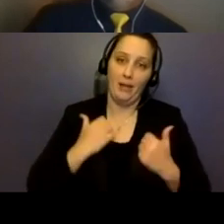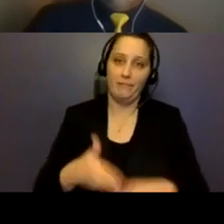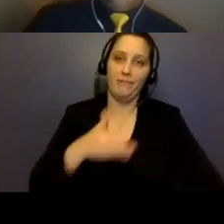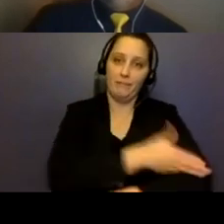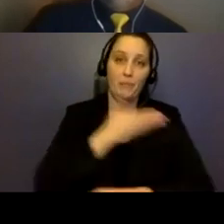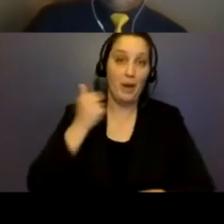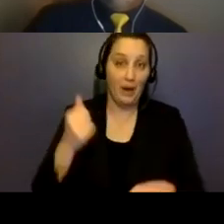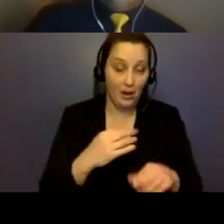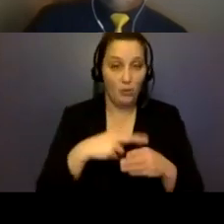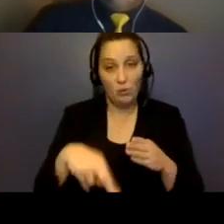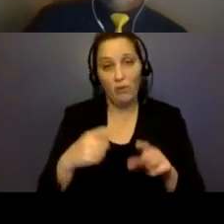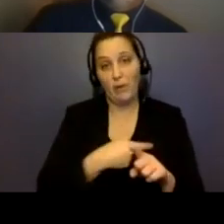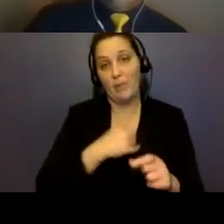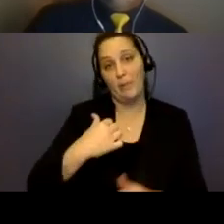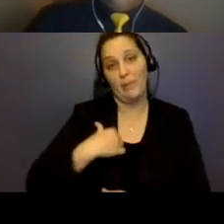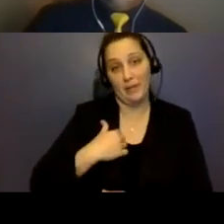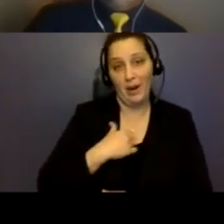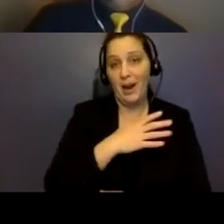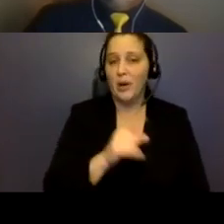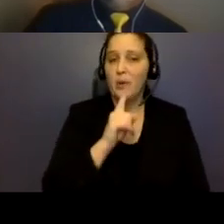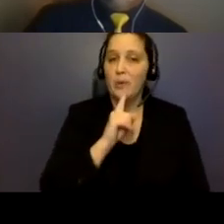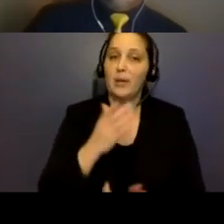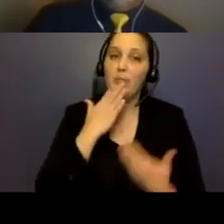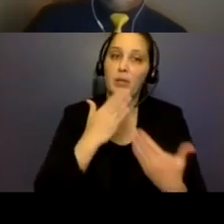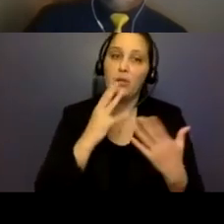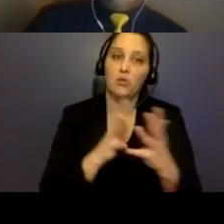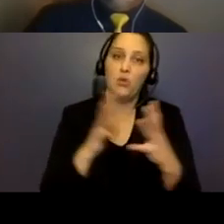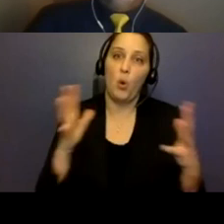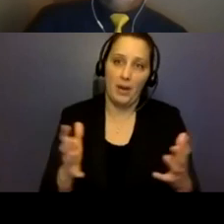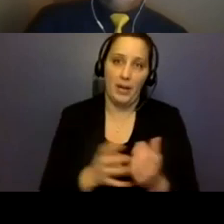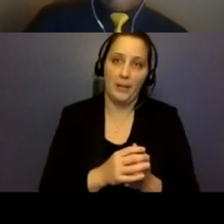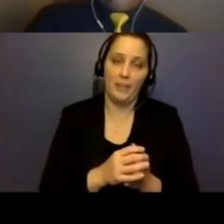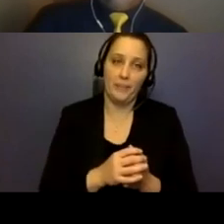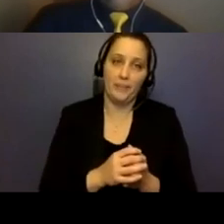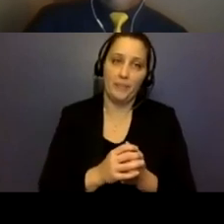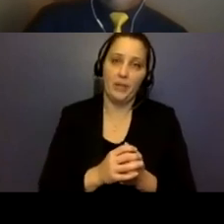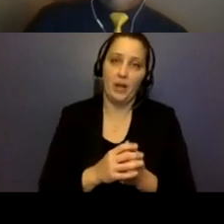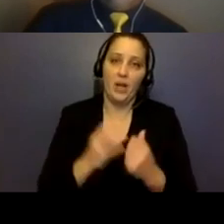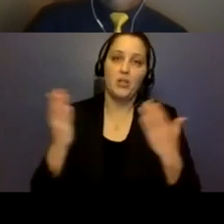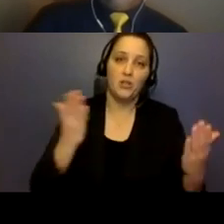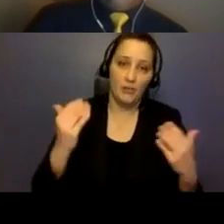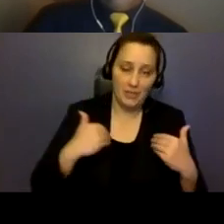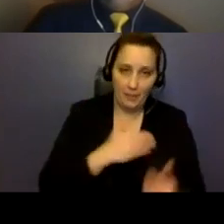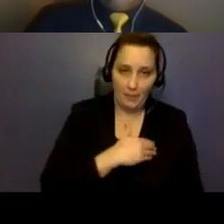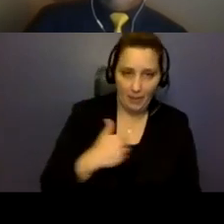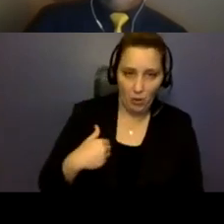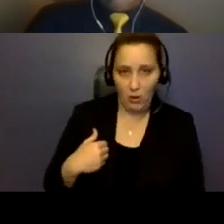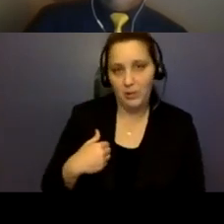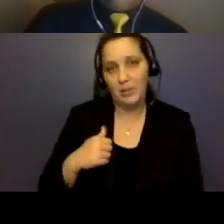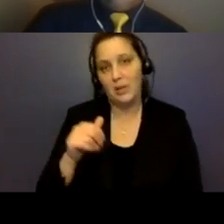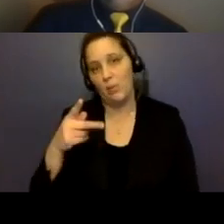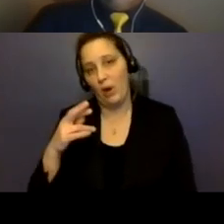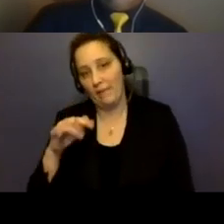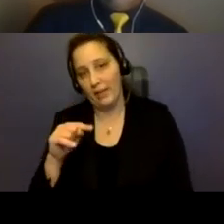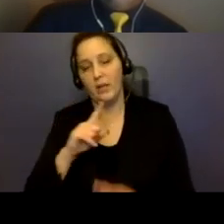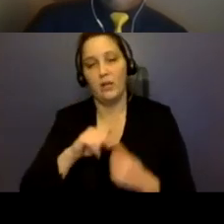as a result of being in the military. And I'm appreciative for so many service members, fellow service members, from privates